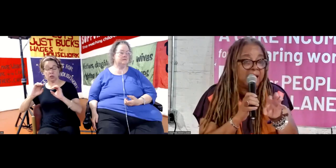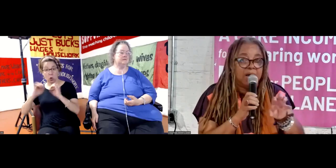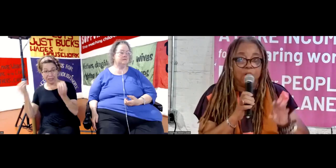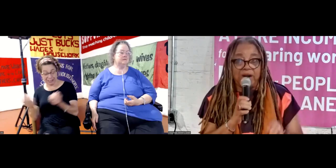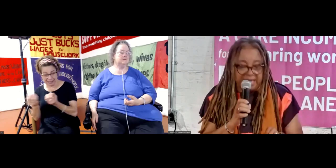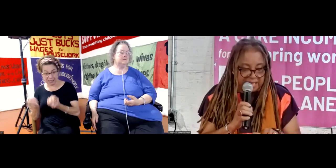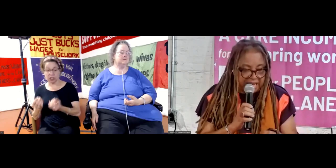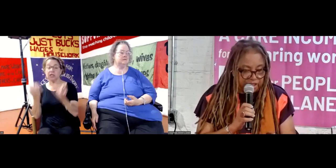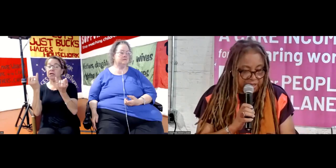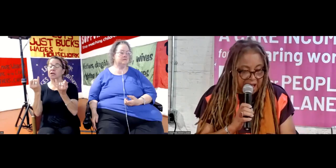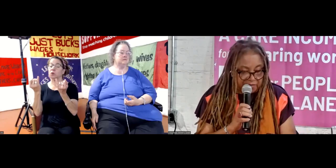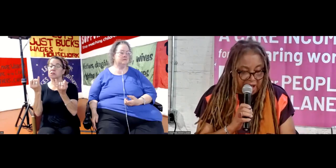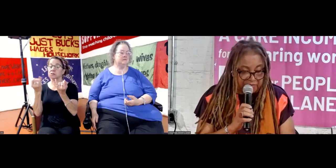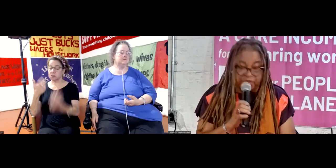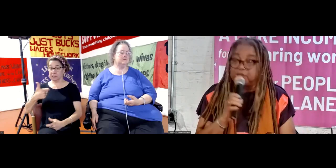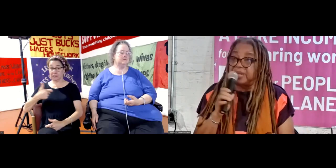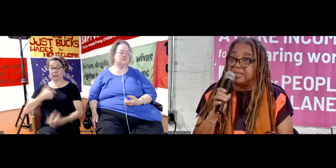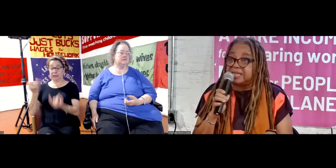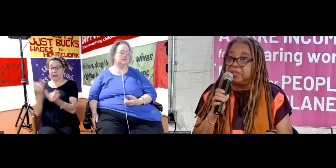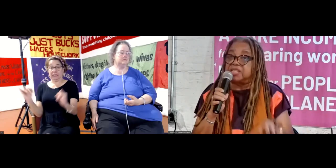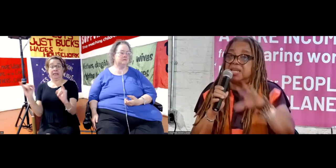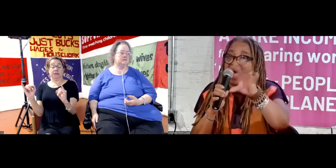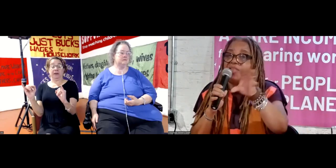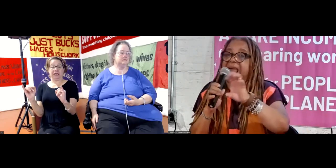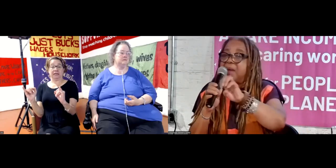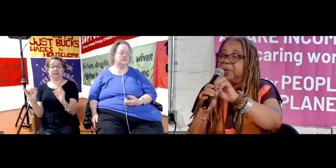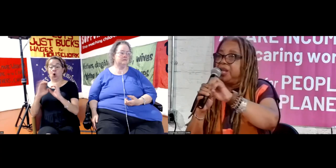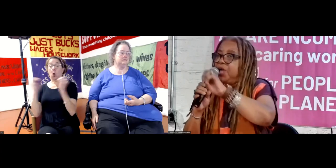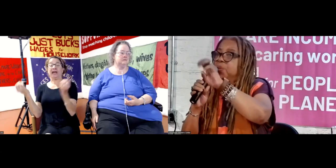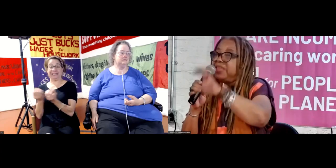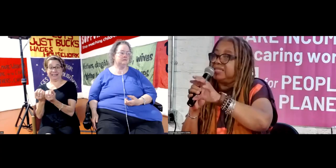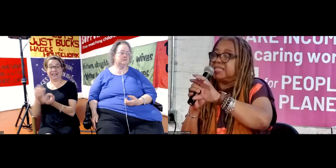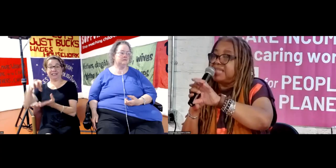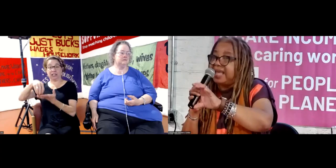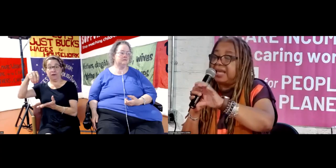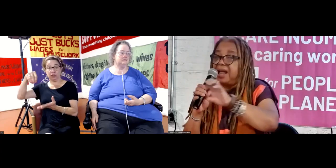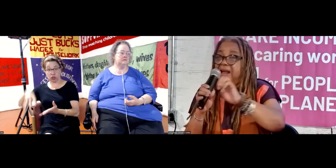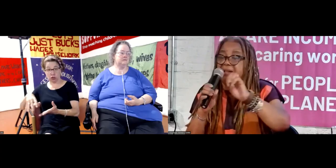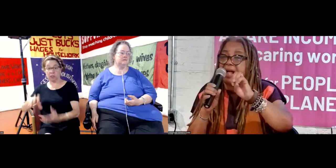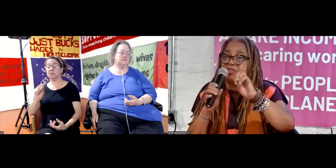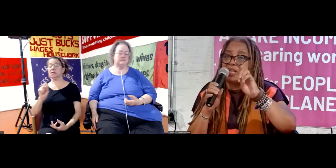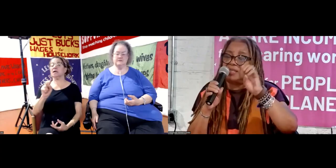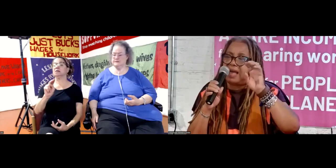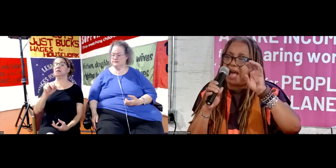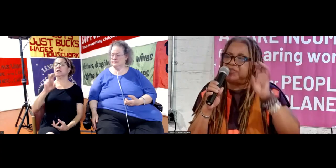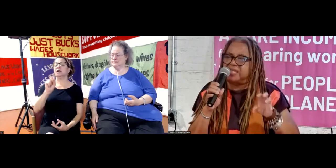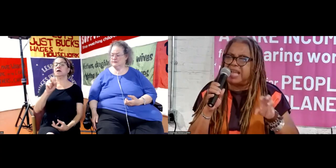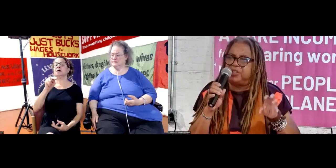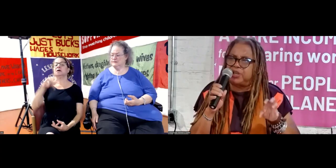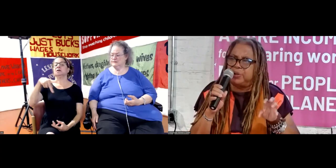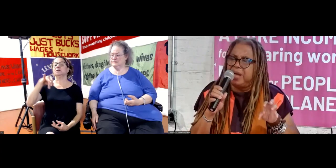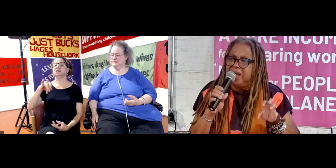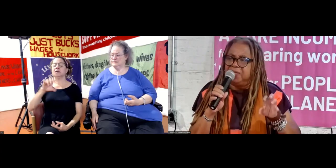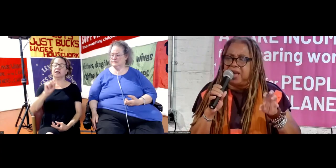way, organization of students. And there's a lot that happened within SNCC. And I'll just have to